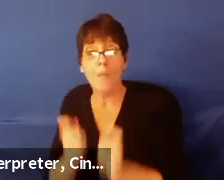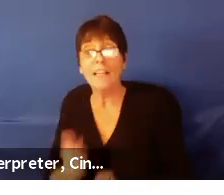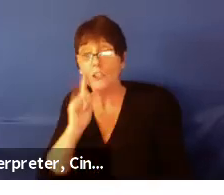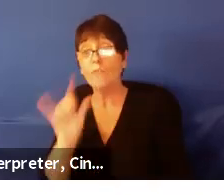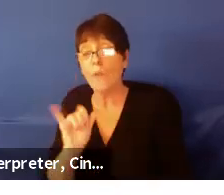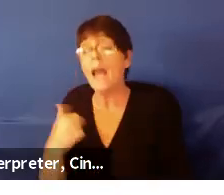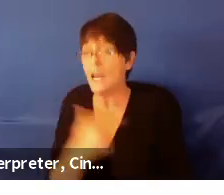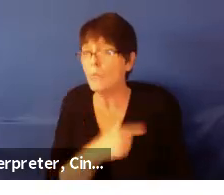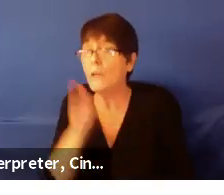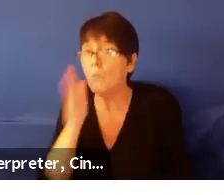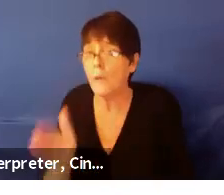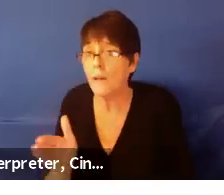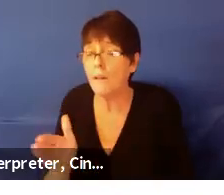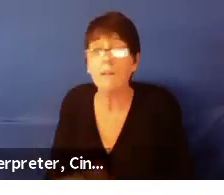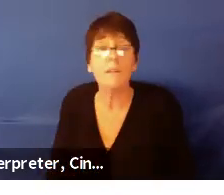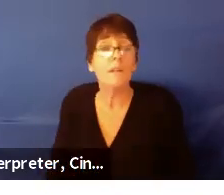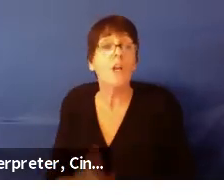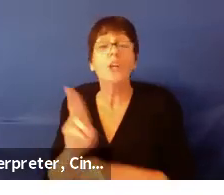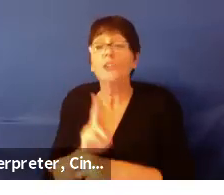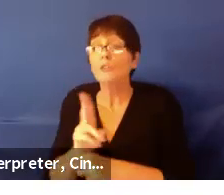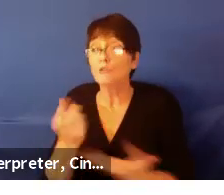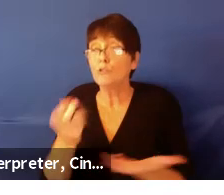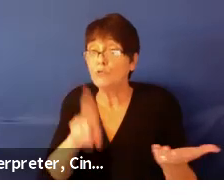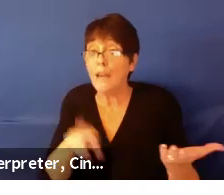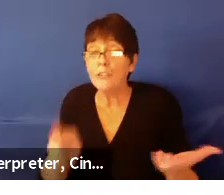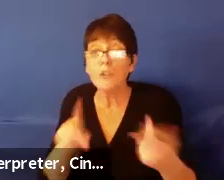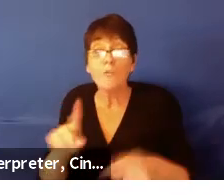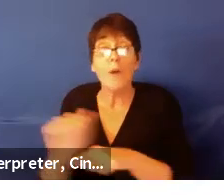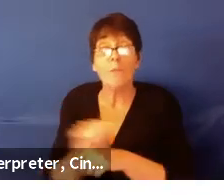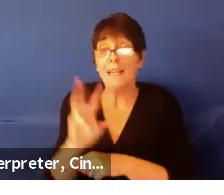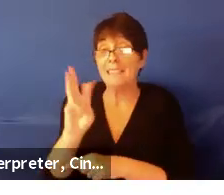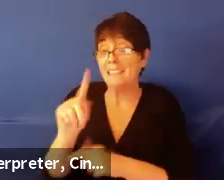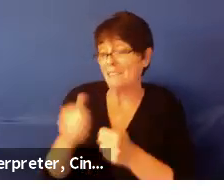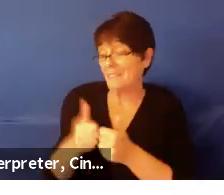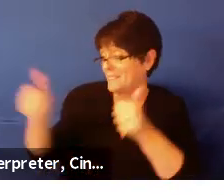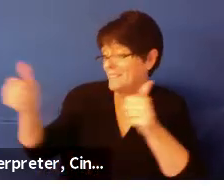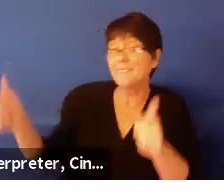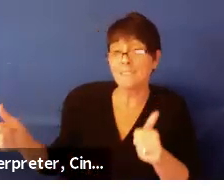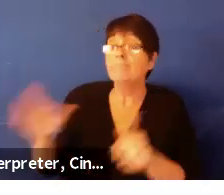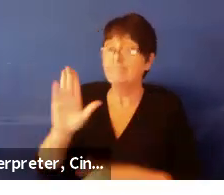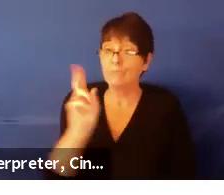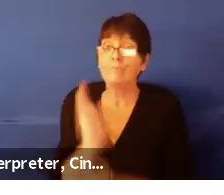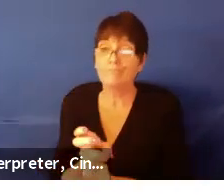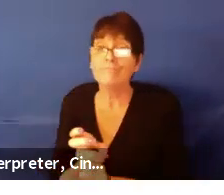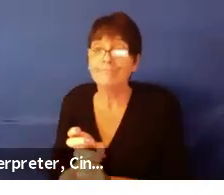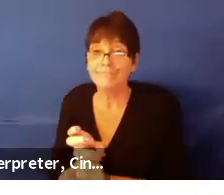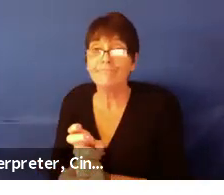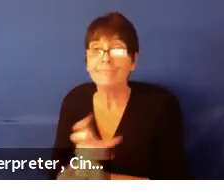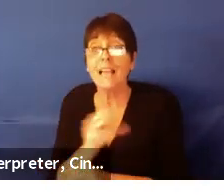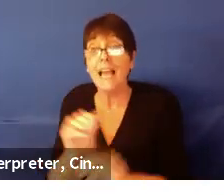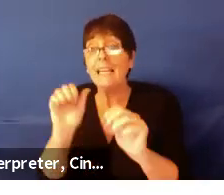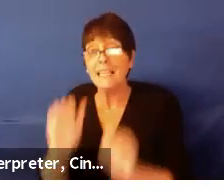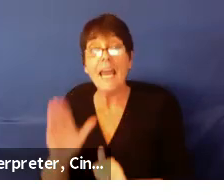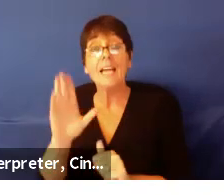would. Use of restrooms while practicing 6-foot physical distance is difficult and can